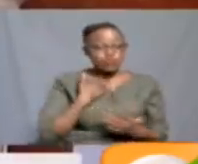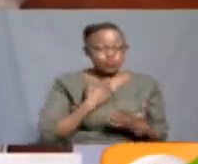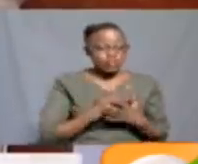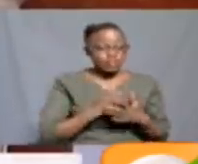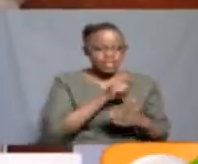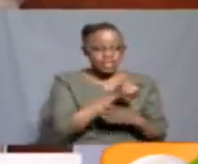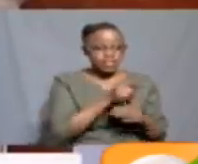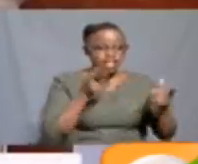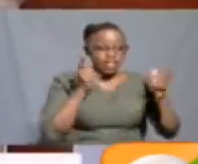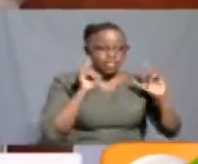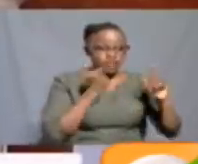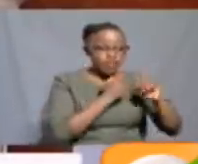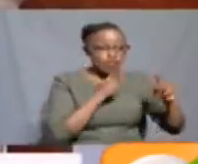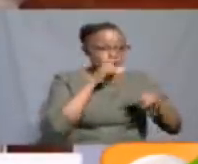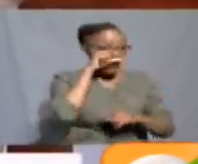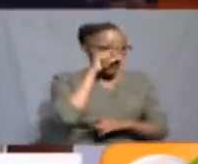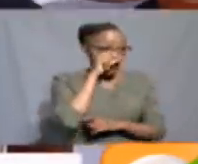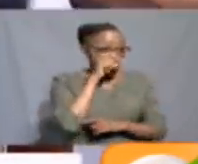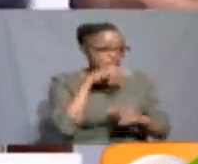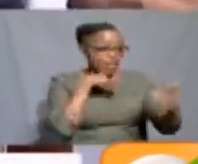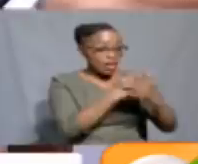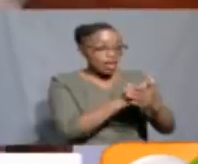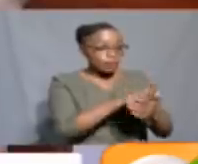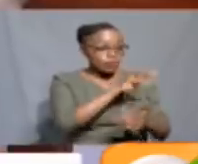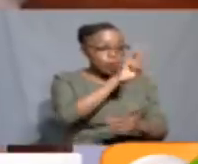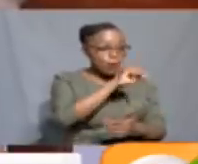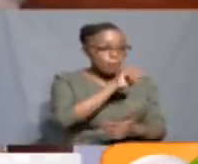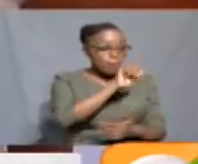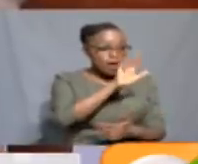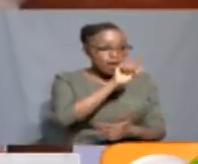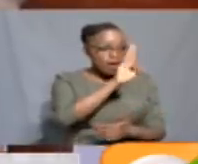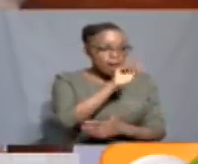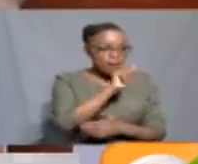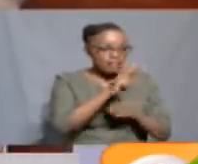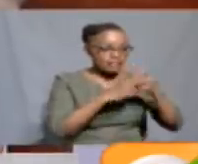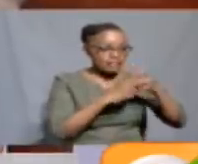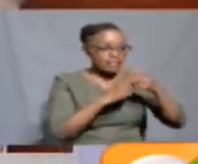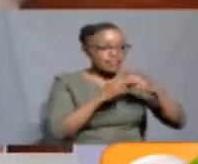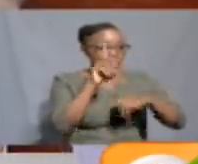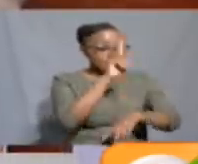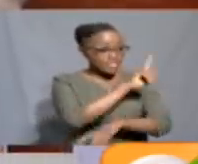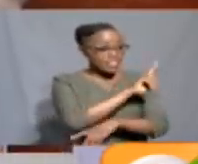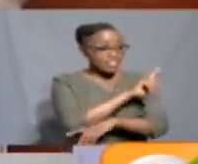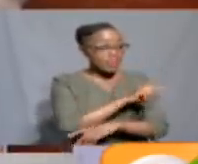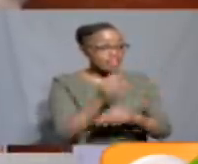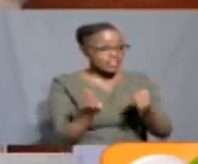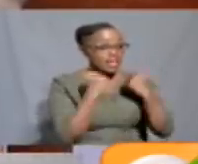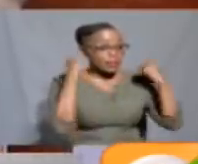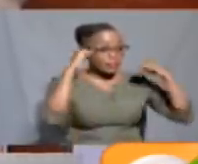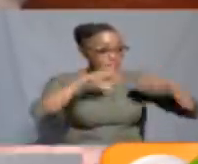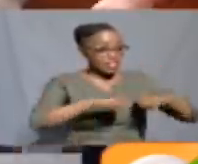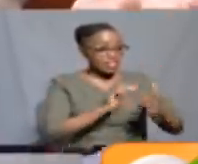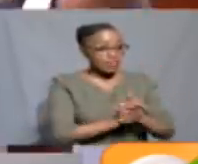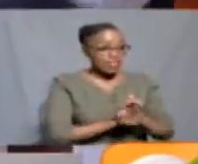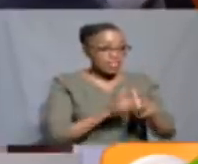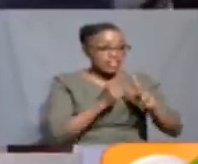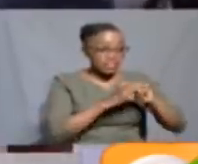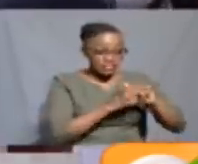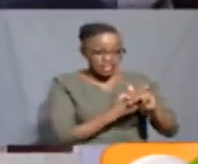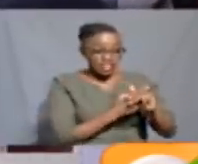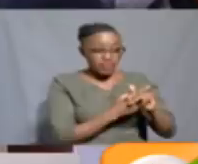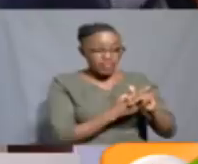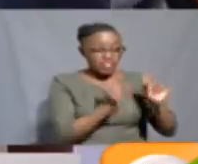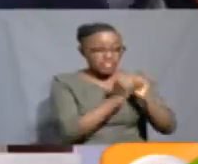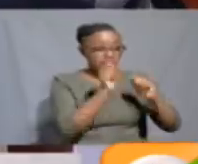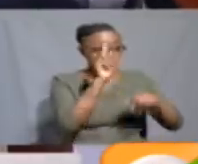truck from Mombasa to reach Malaba in 7 days' time. Yeah. And it happened. Yeah. Started happening. In